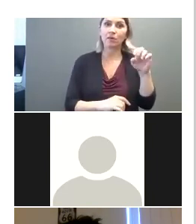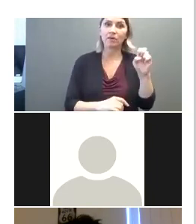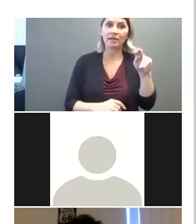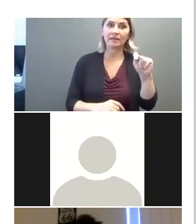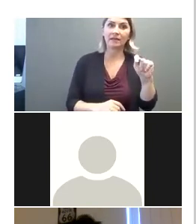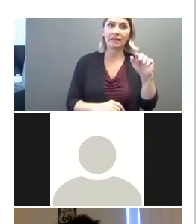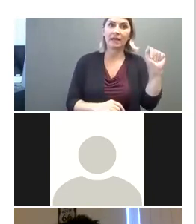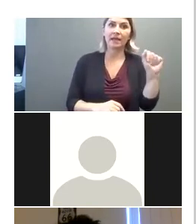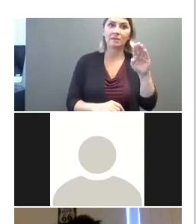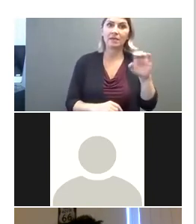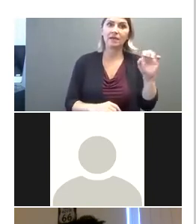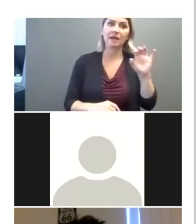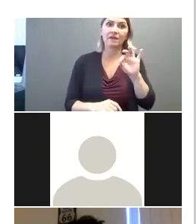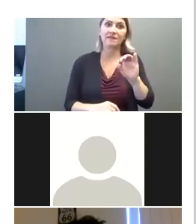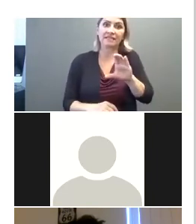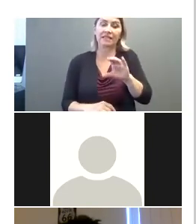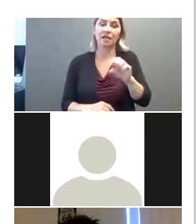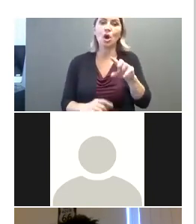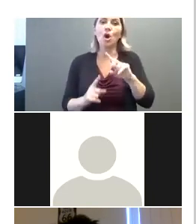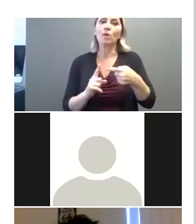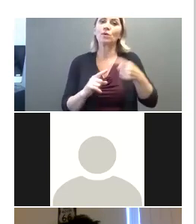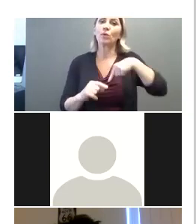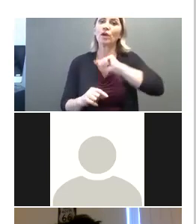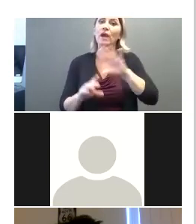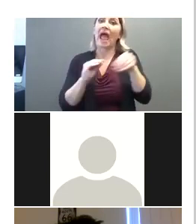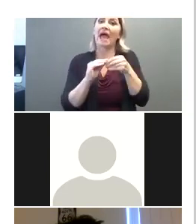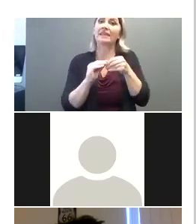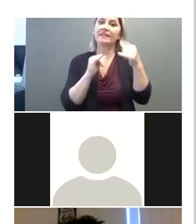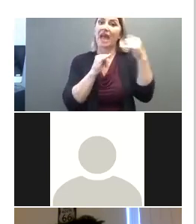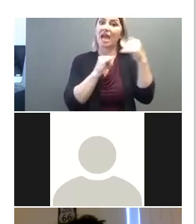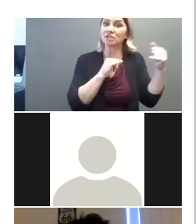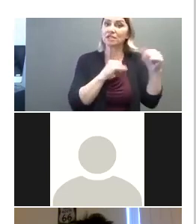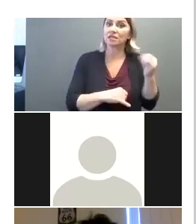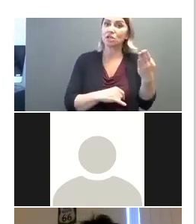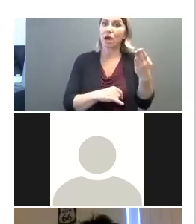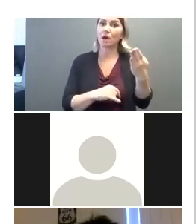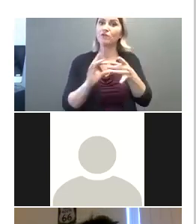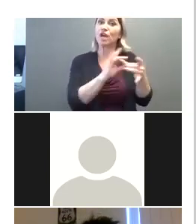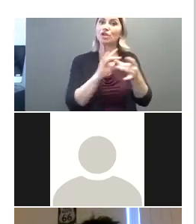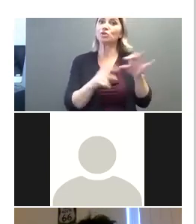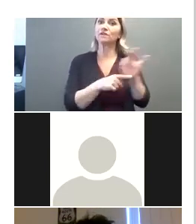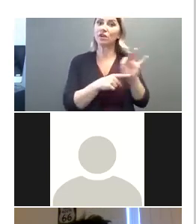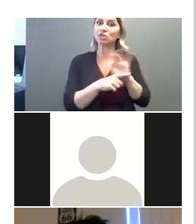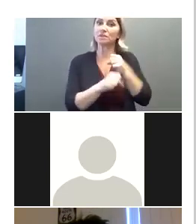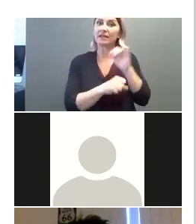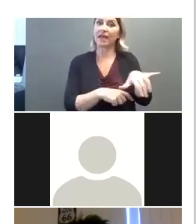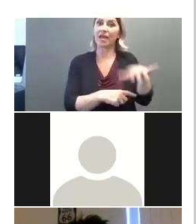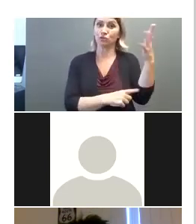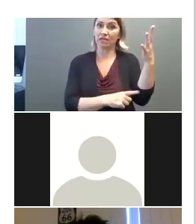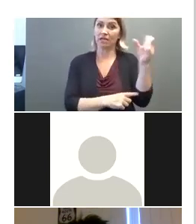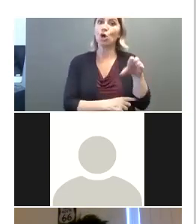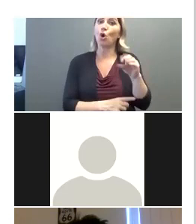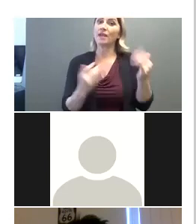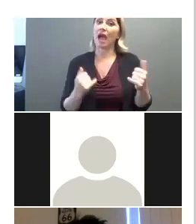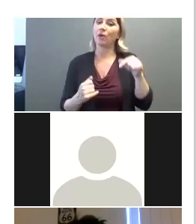and FC. So when we are adding these edges, it is the job of the union function to create this tree. So now